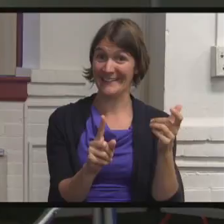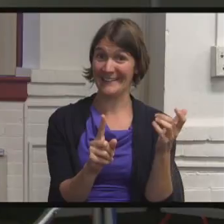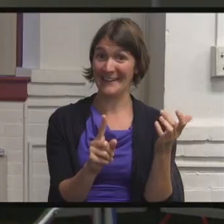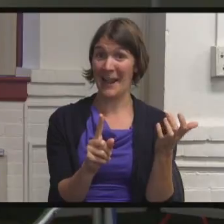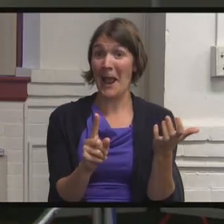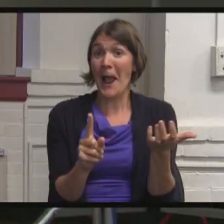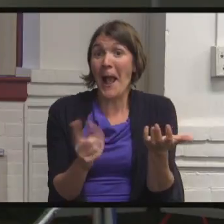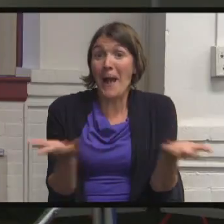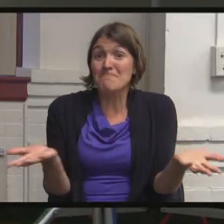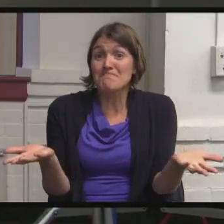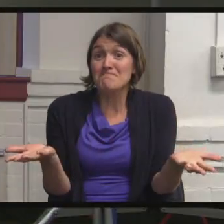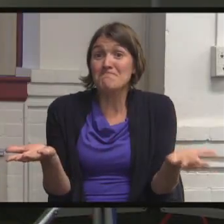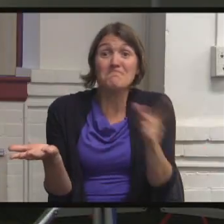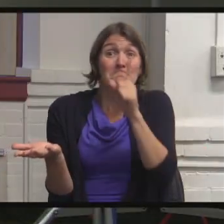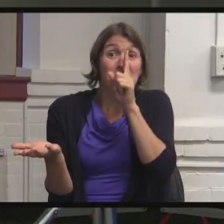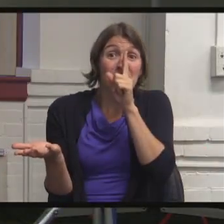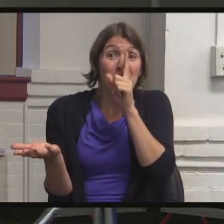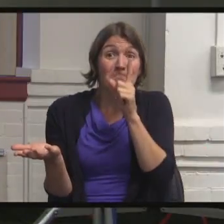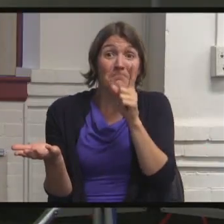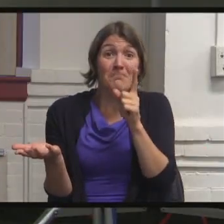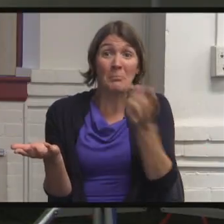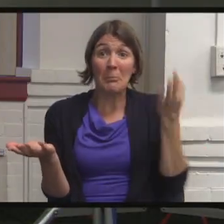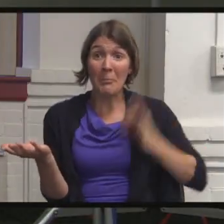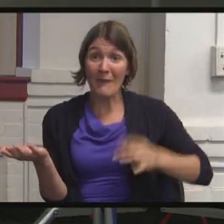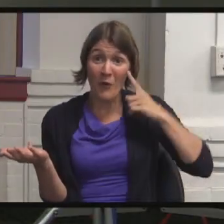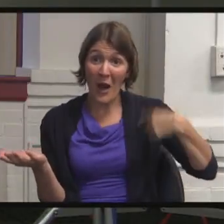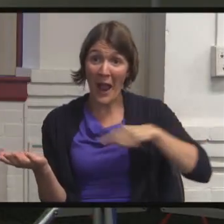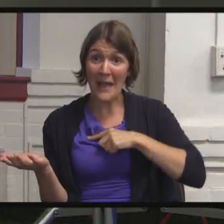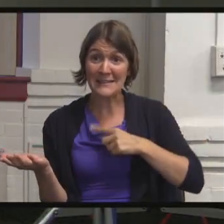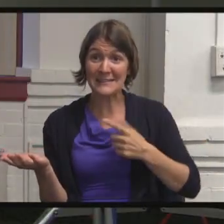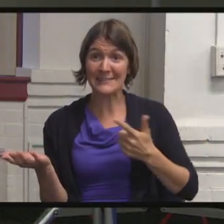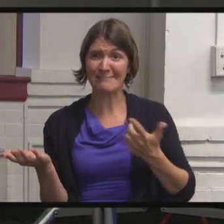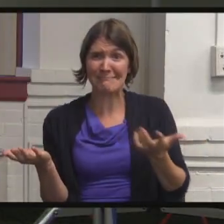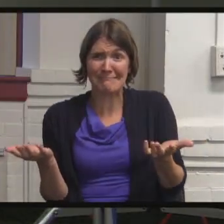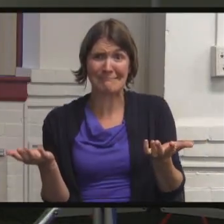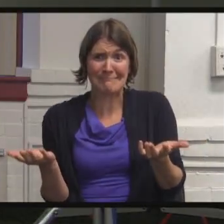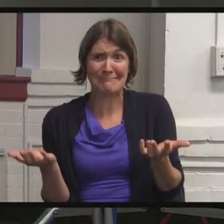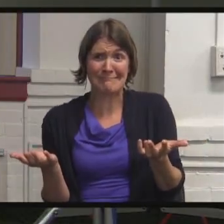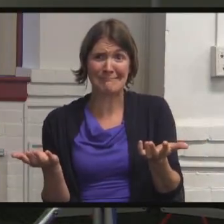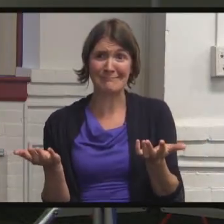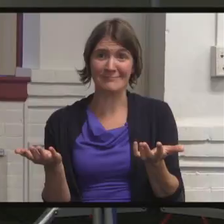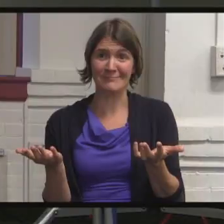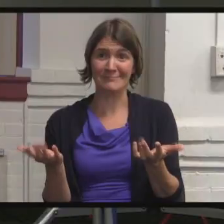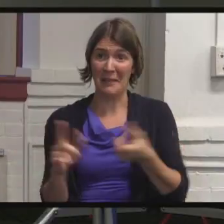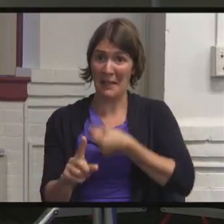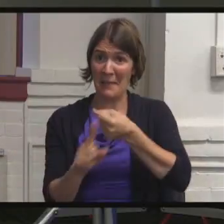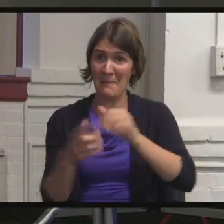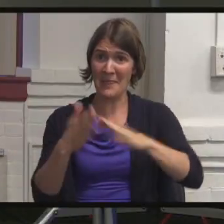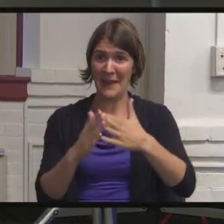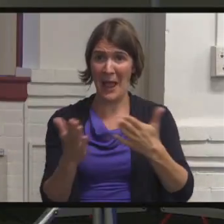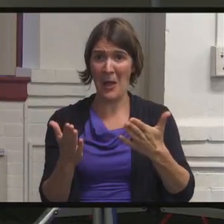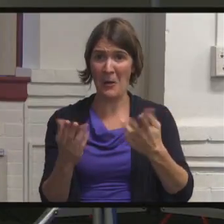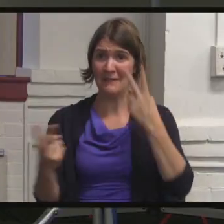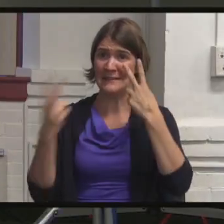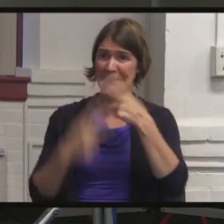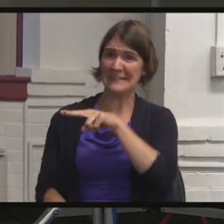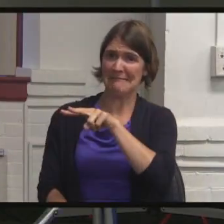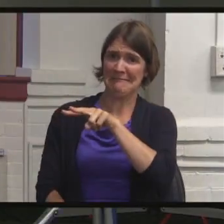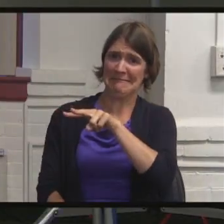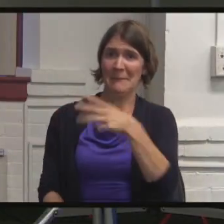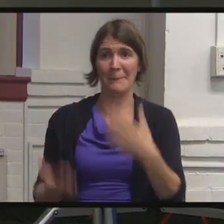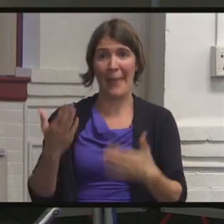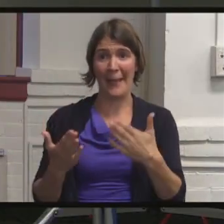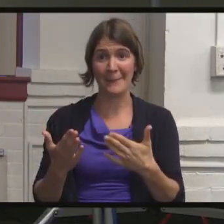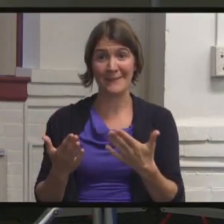without deriving any compensation or benefit for the impact on scenic values